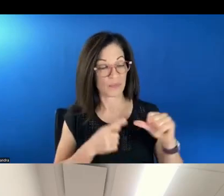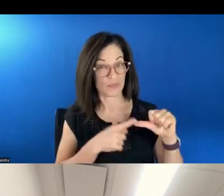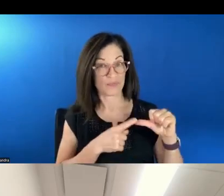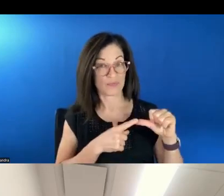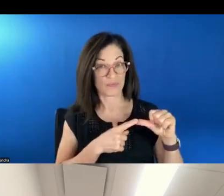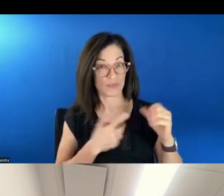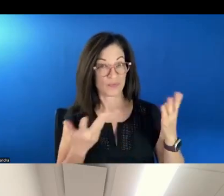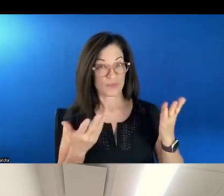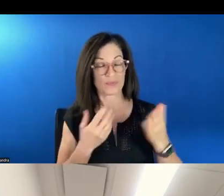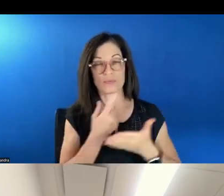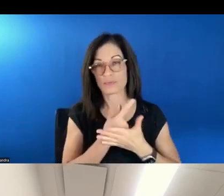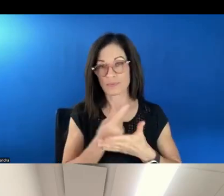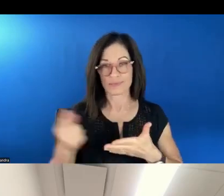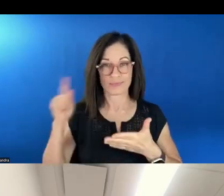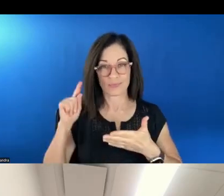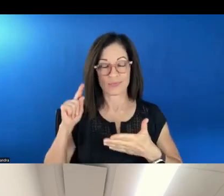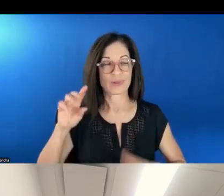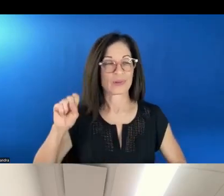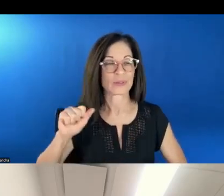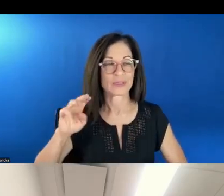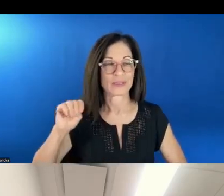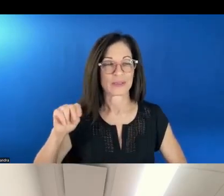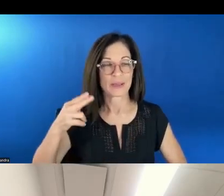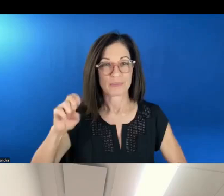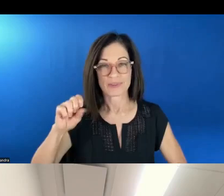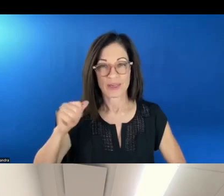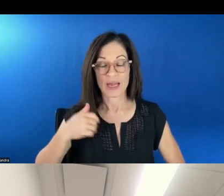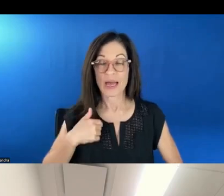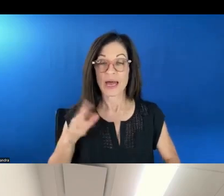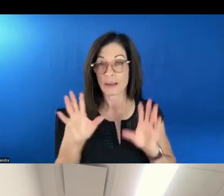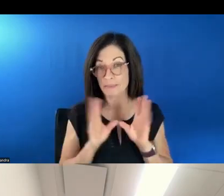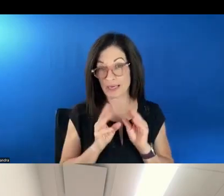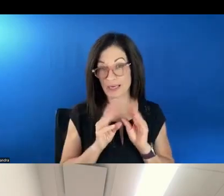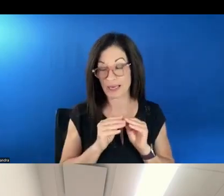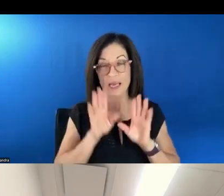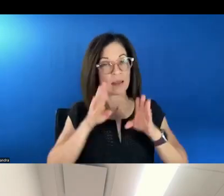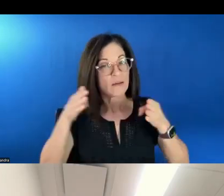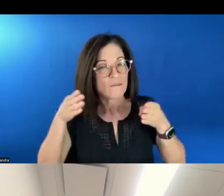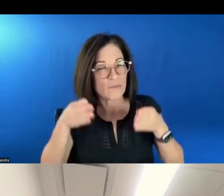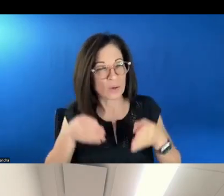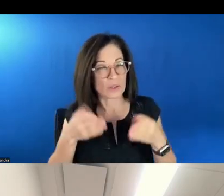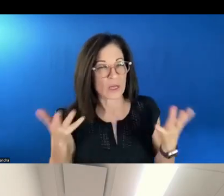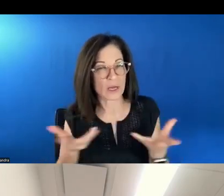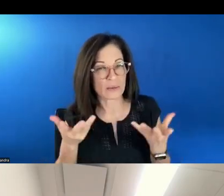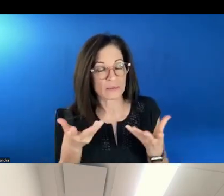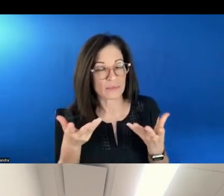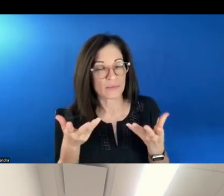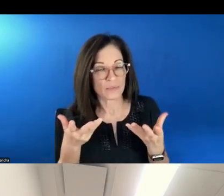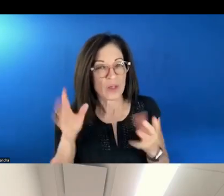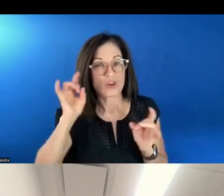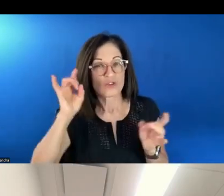week, SAMHSA had a meeting focused on the